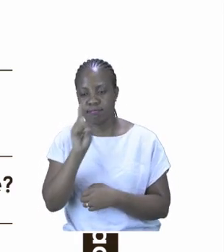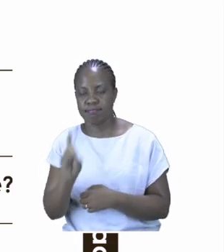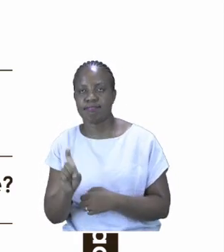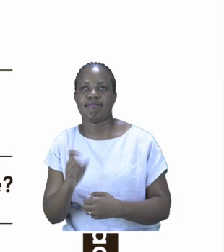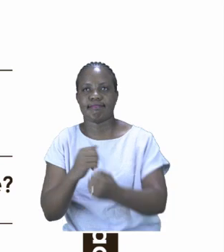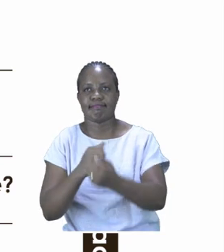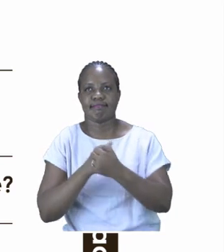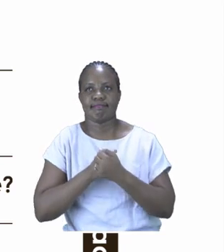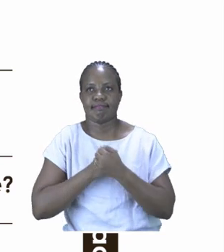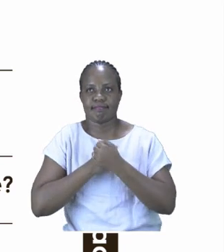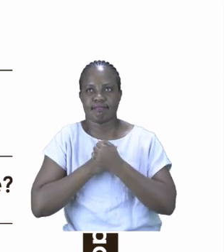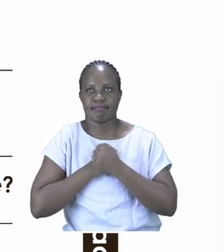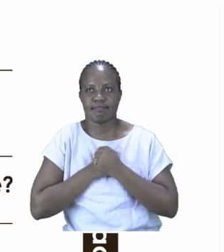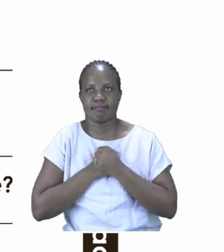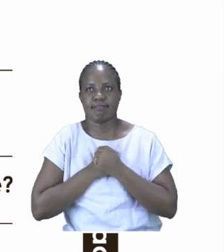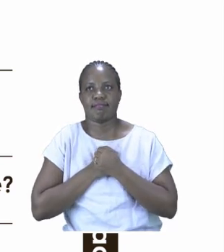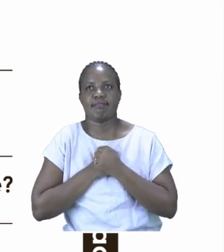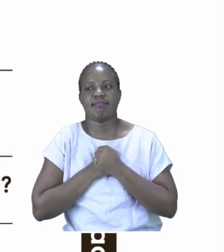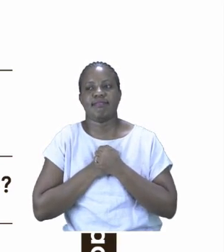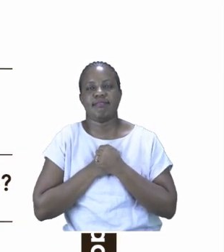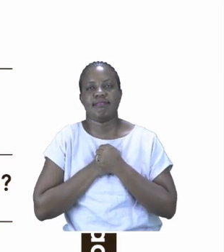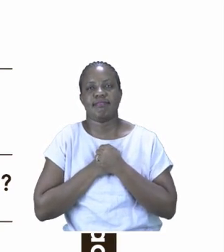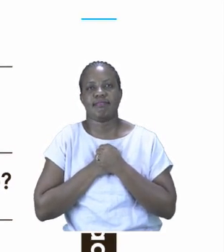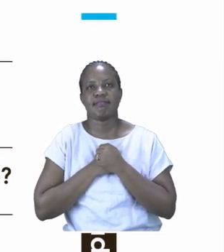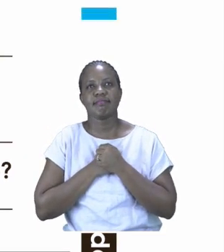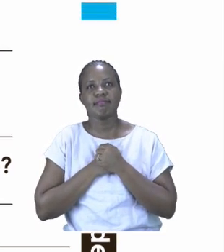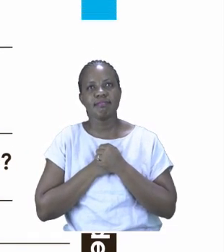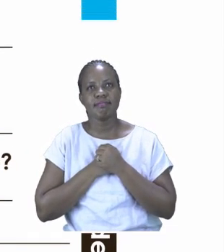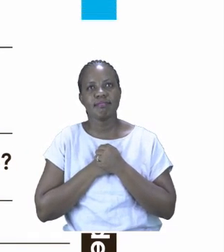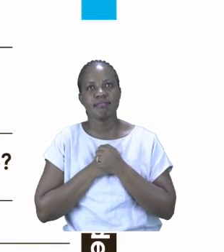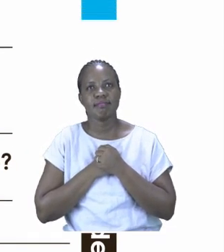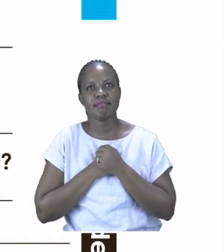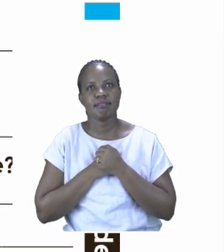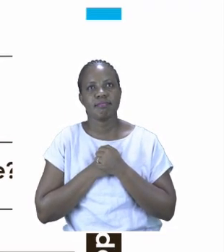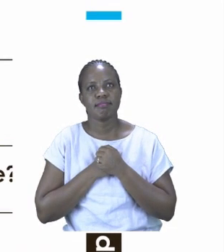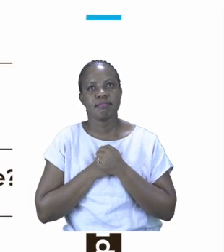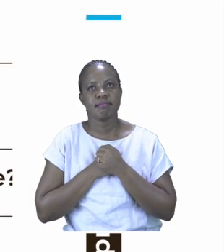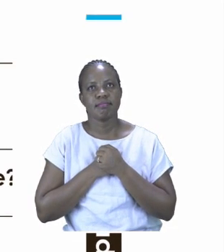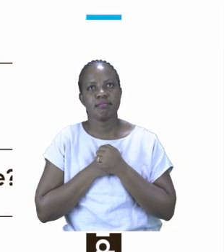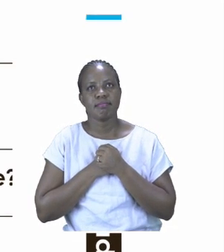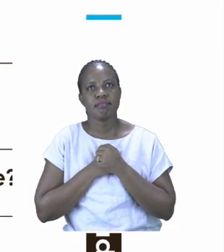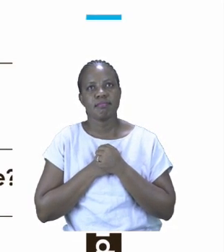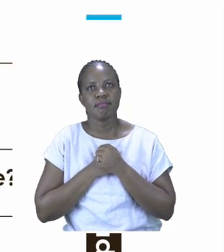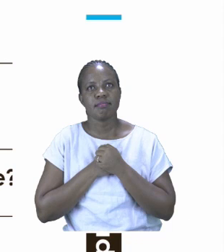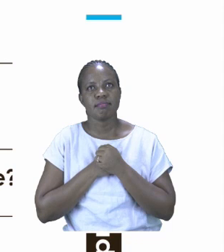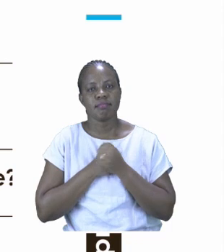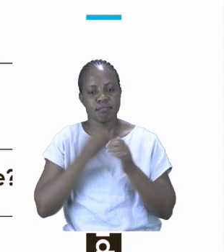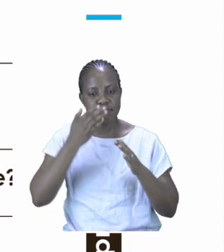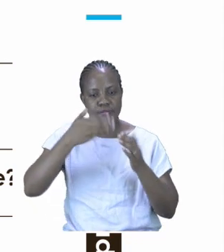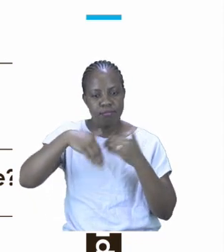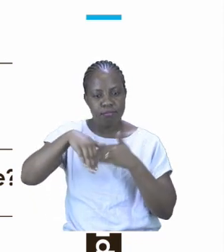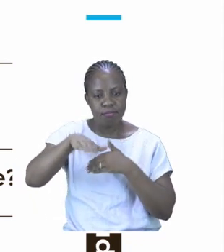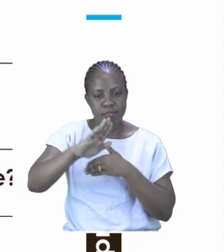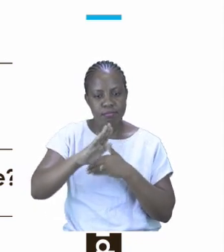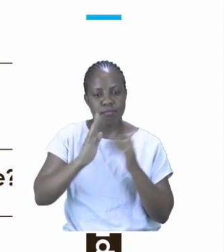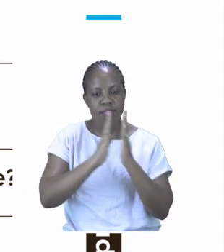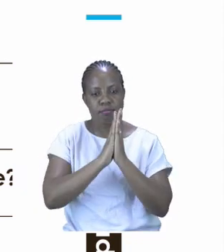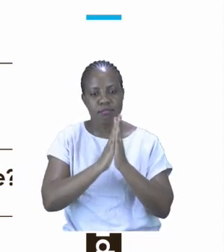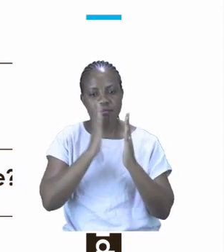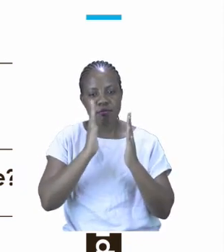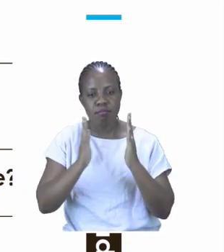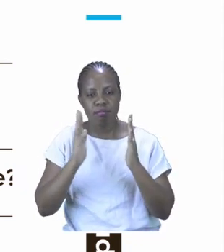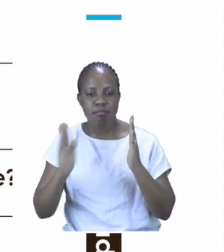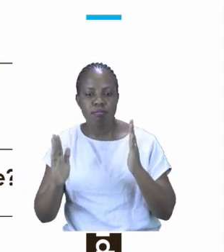The first one says, who went to the library?